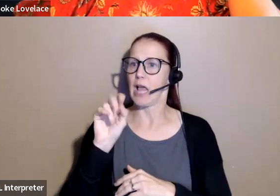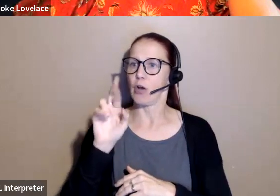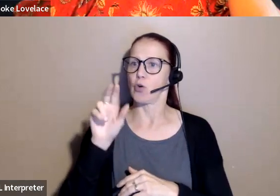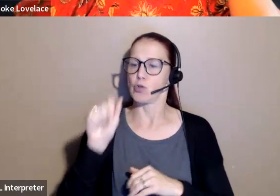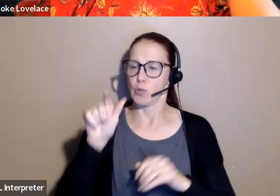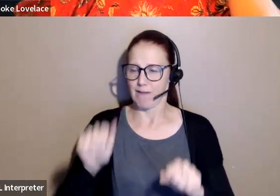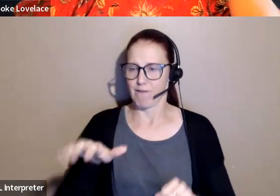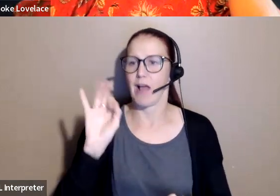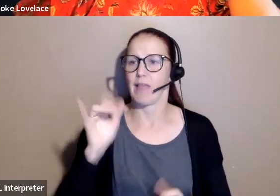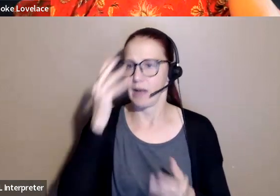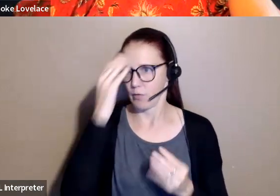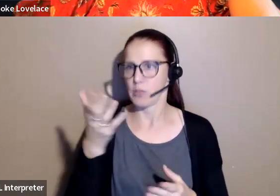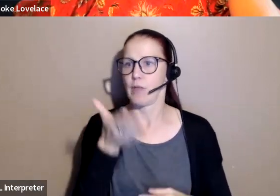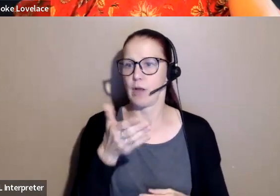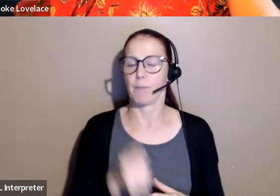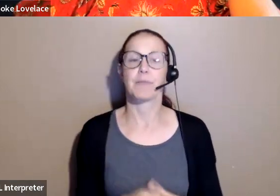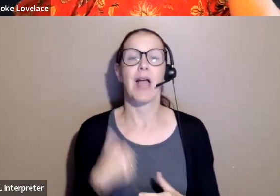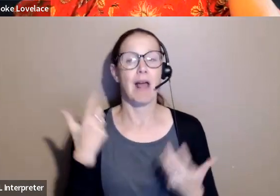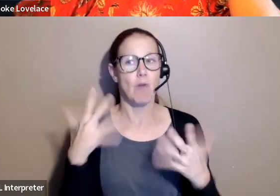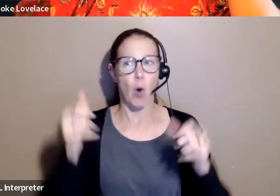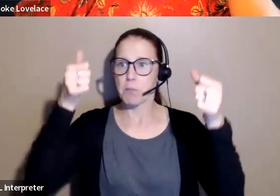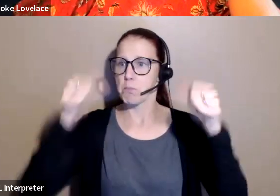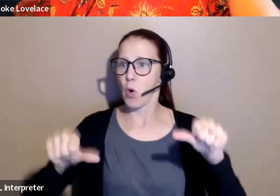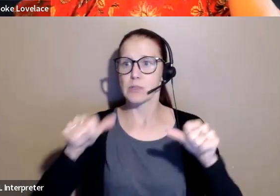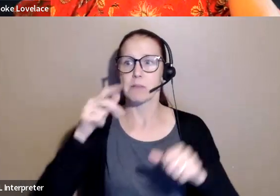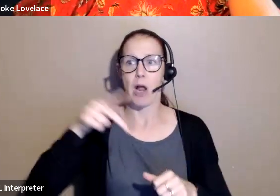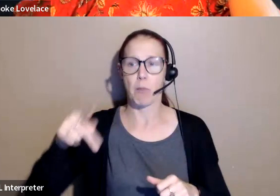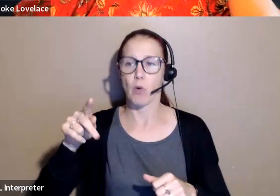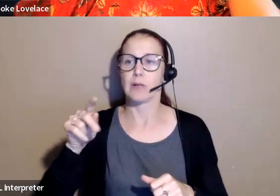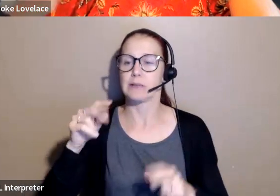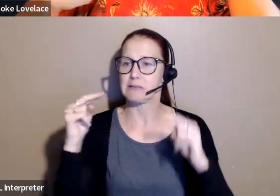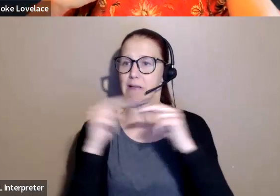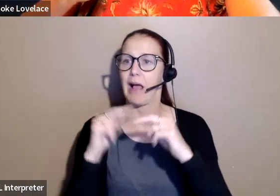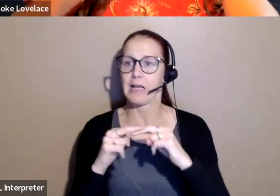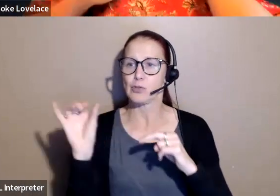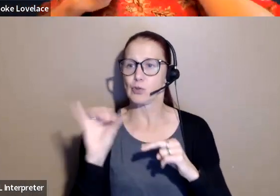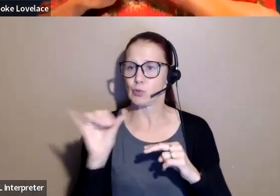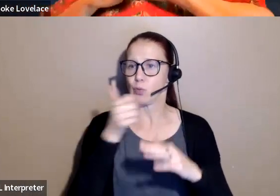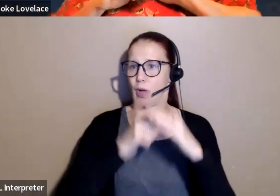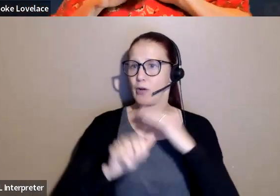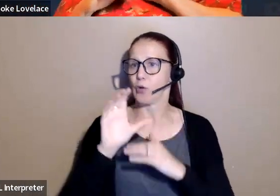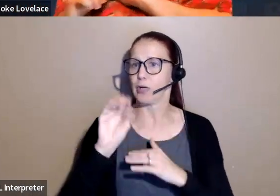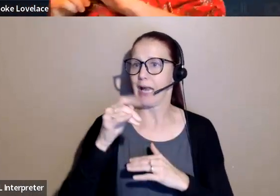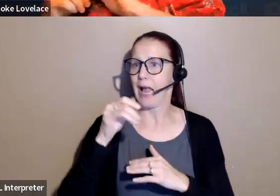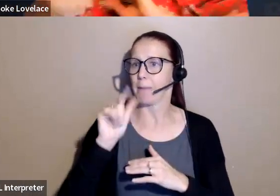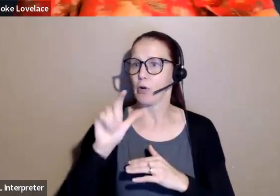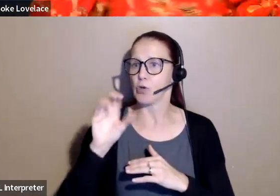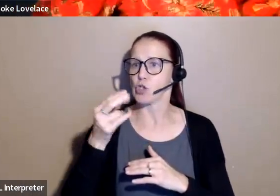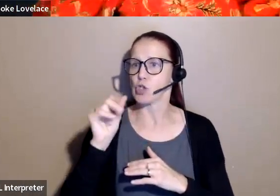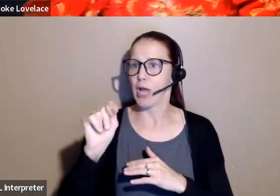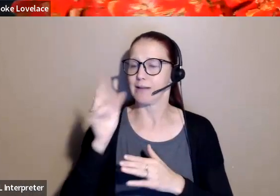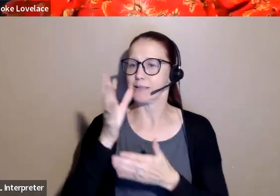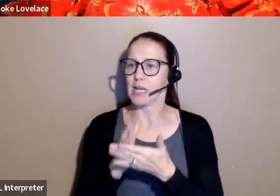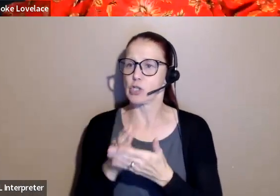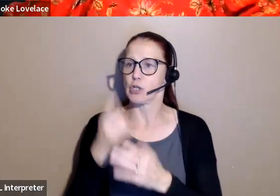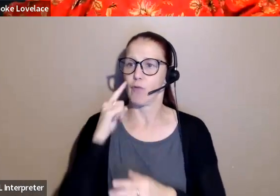that information out too. And I have already posted the PowerPoint slides under the Capital Chat section of